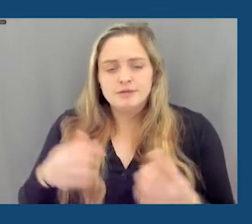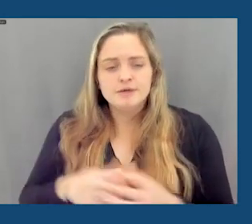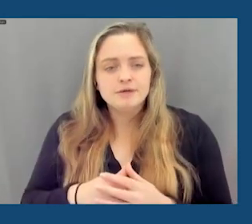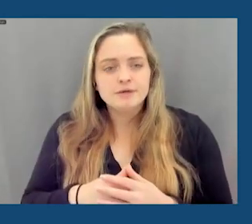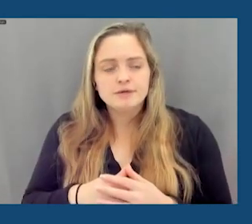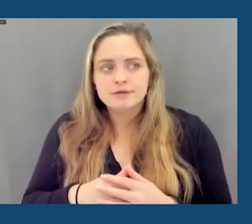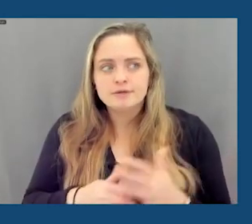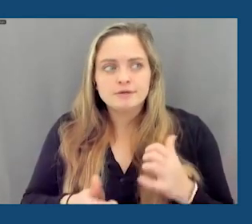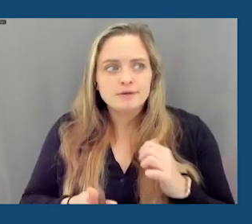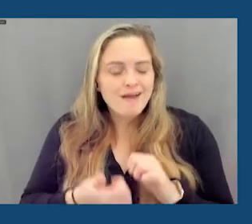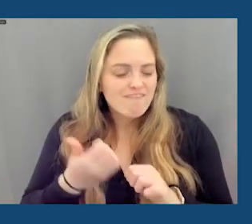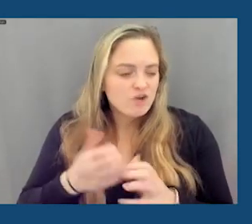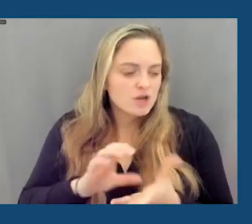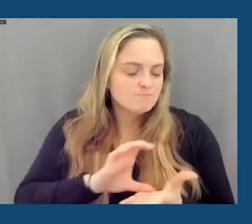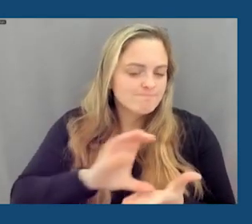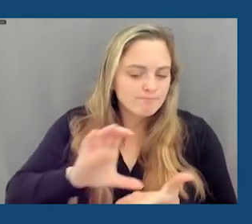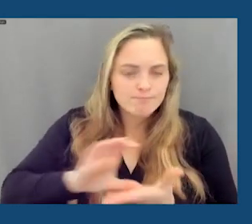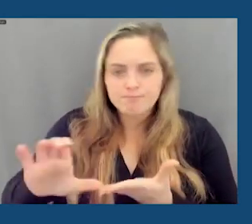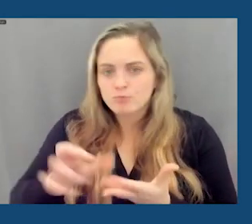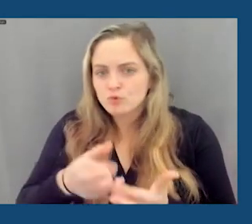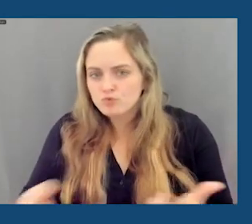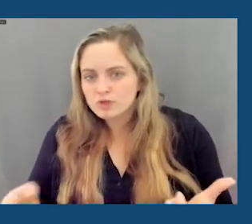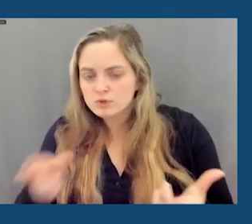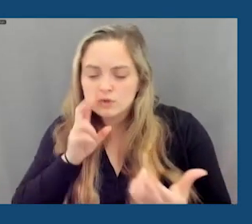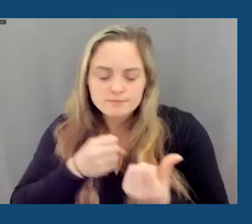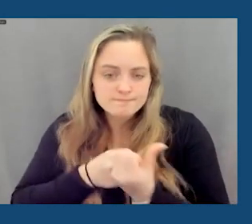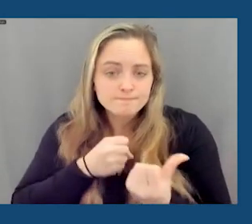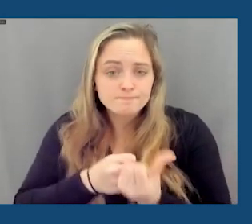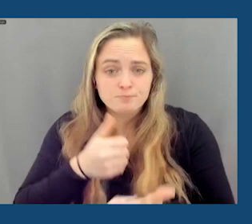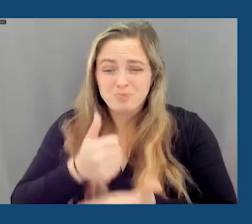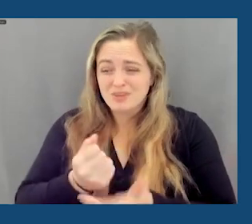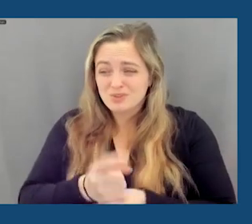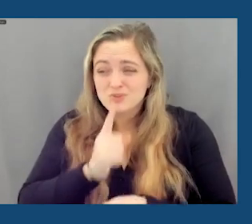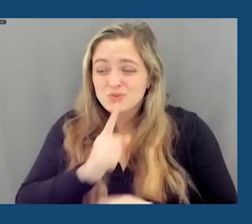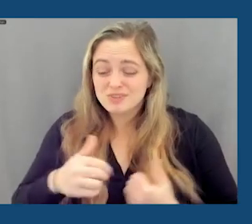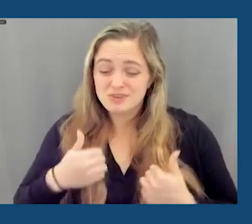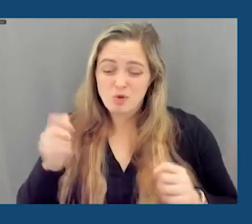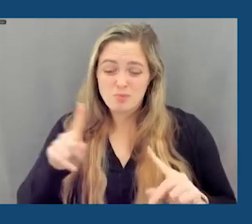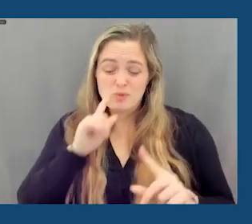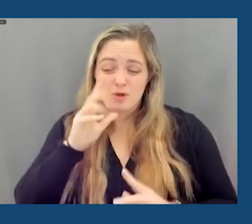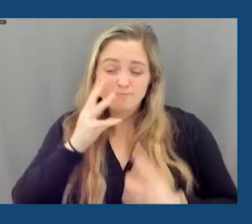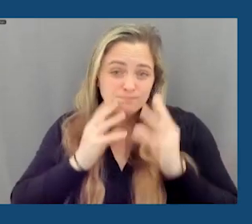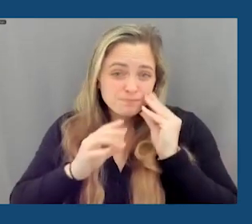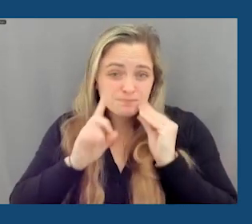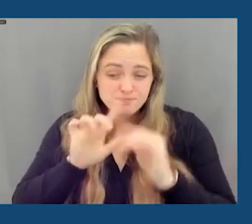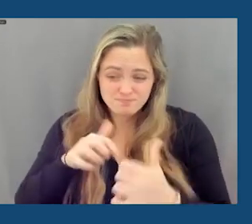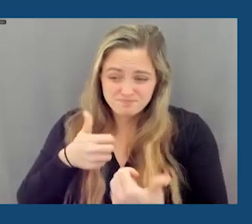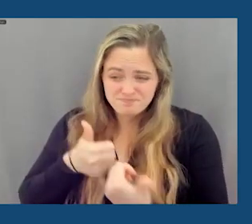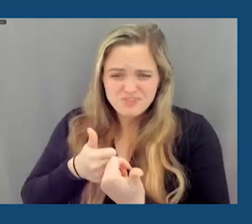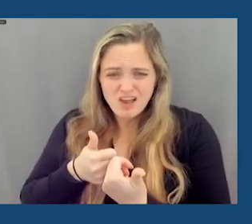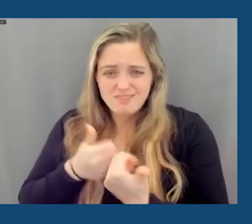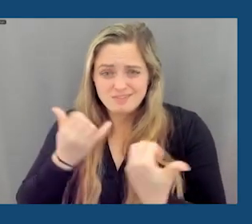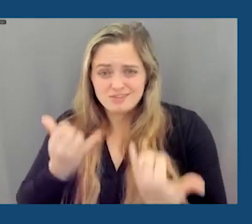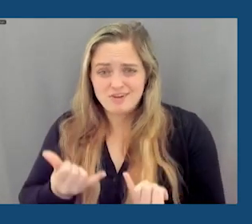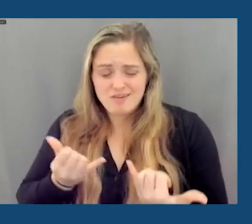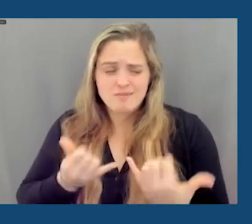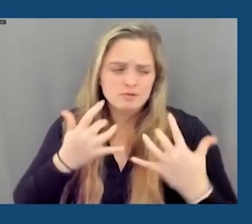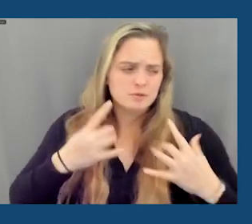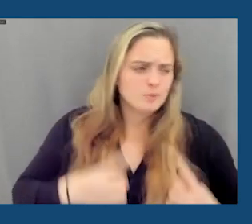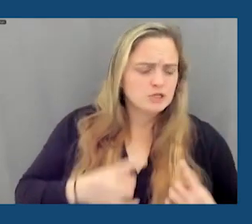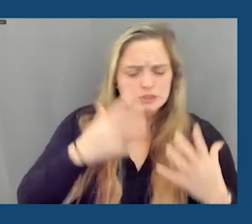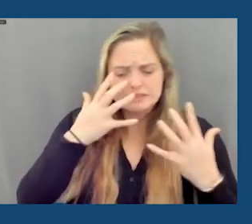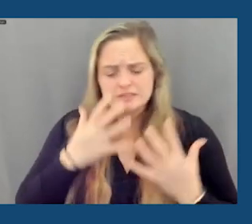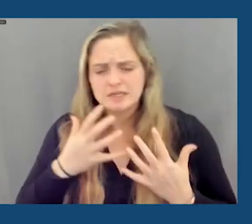put into and the resource we put into helping young people deal with these challenges now, whether it's depression or sadness or